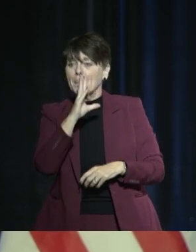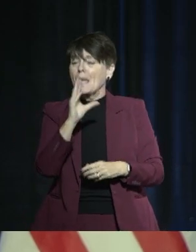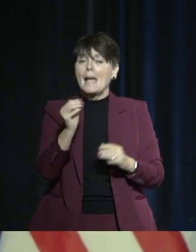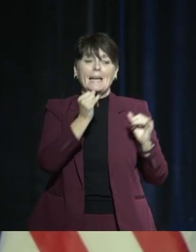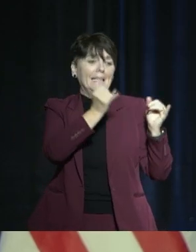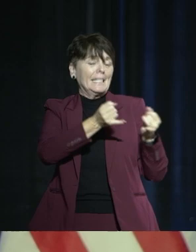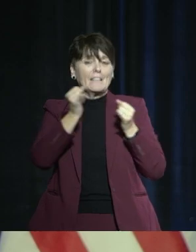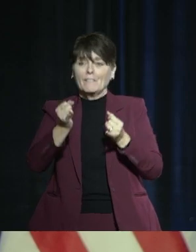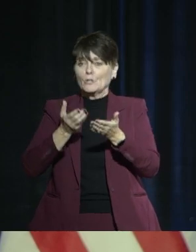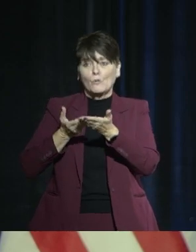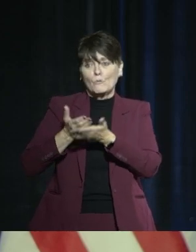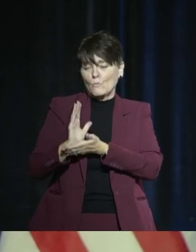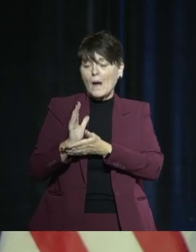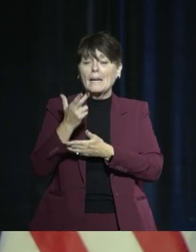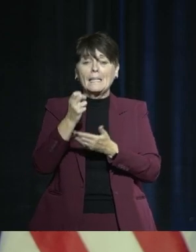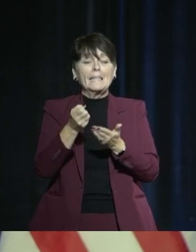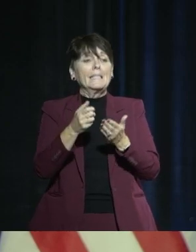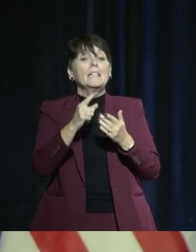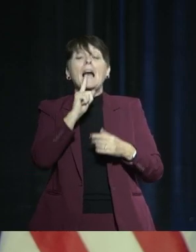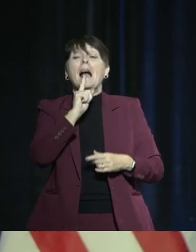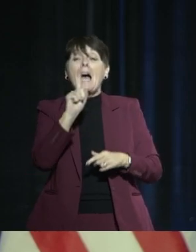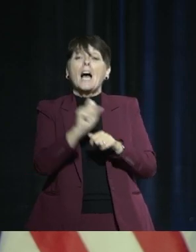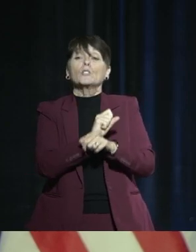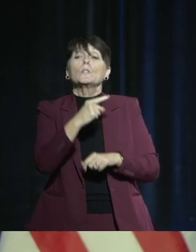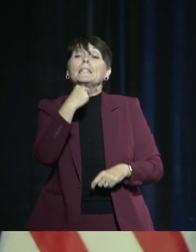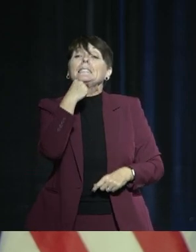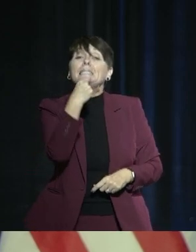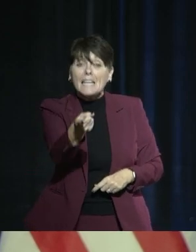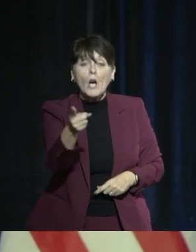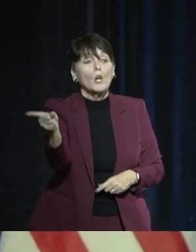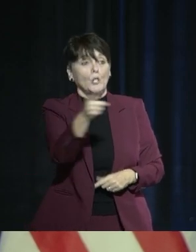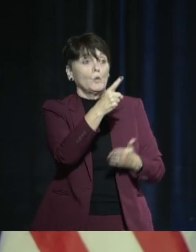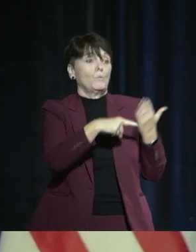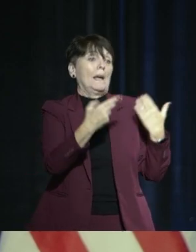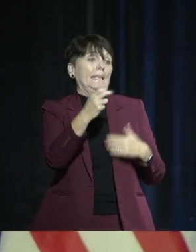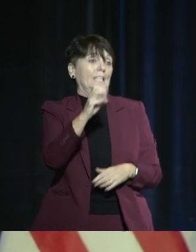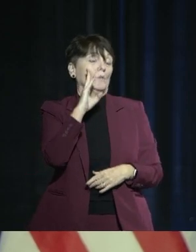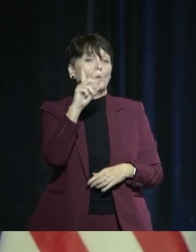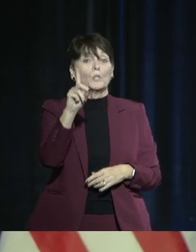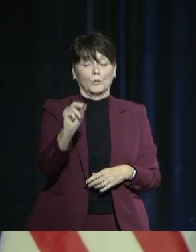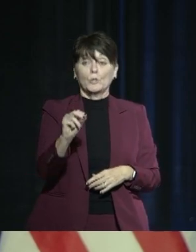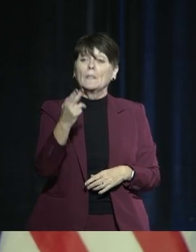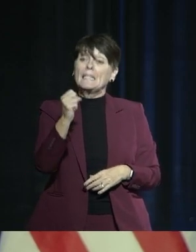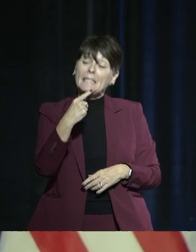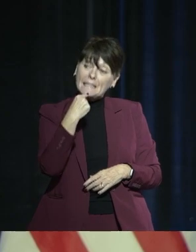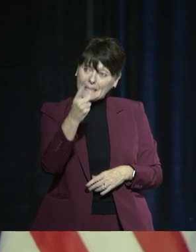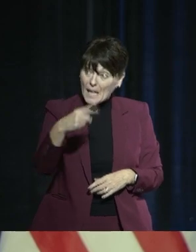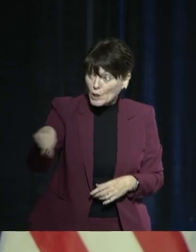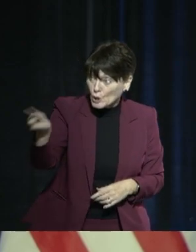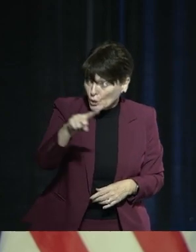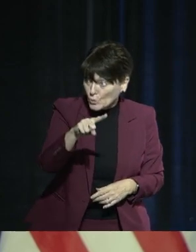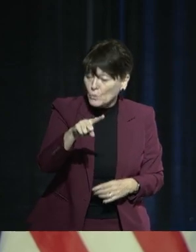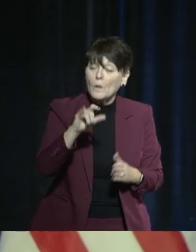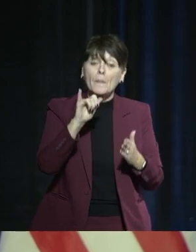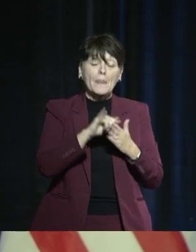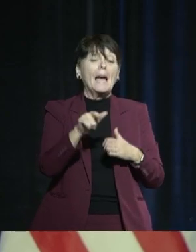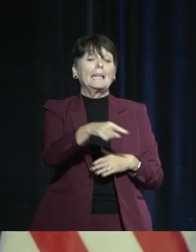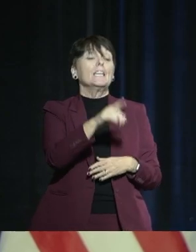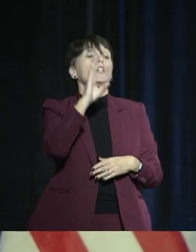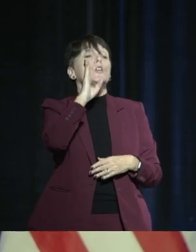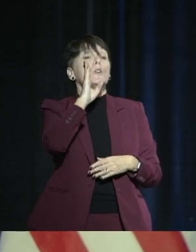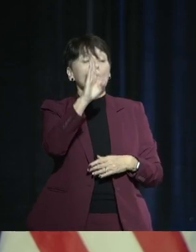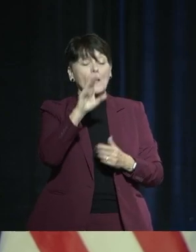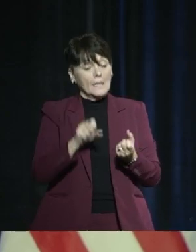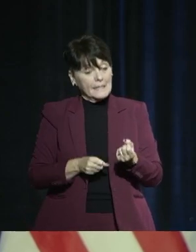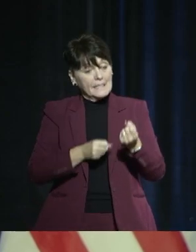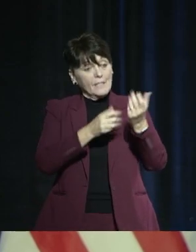individual rights. He's actually telling you what he's going to do. He is telling you that he is going to